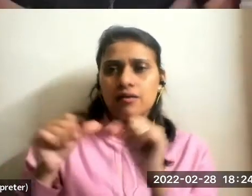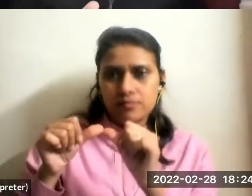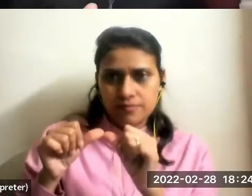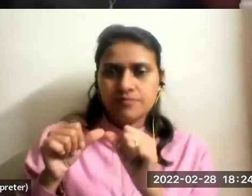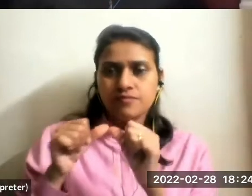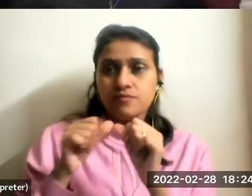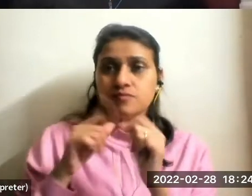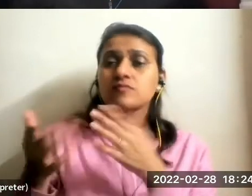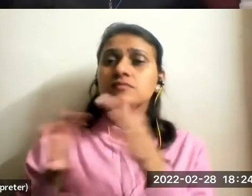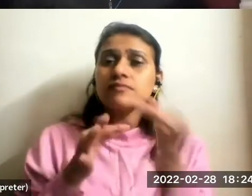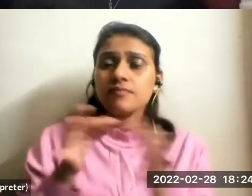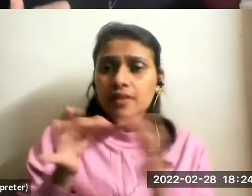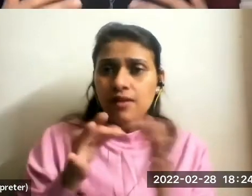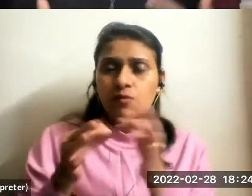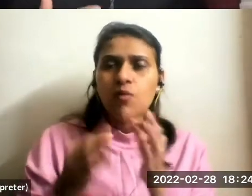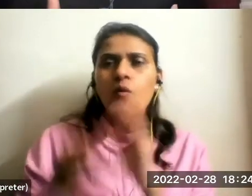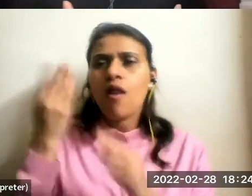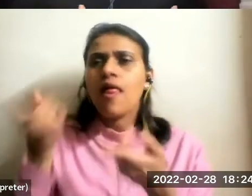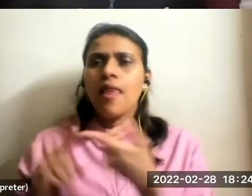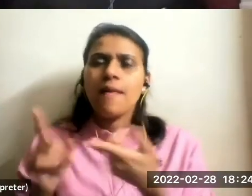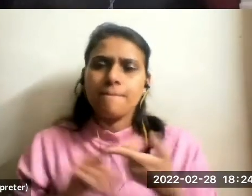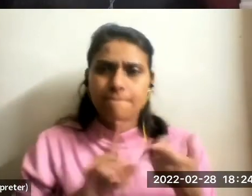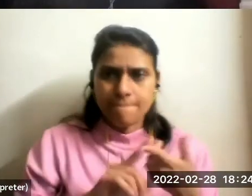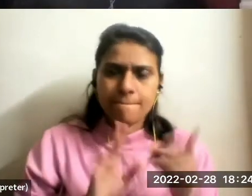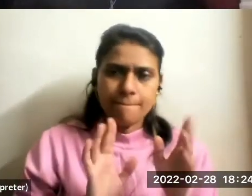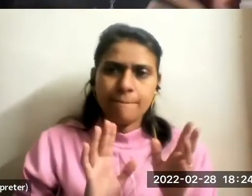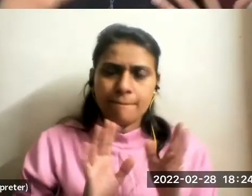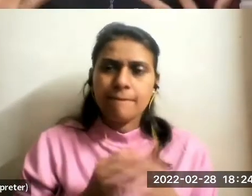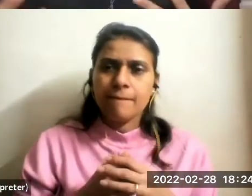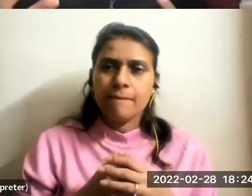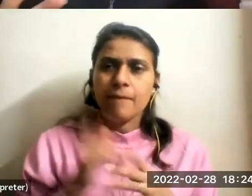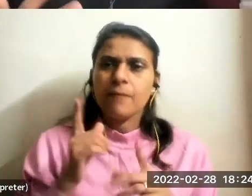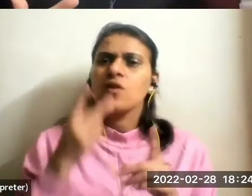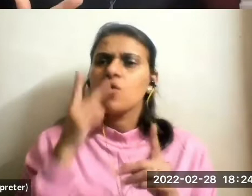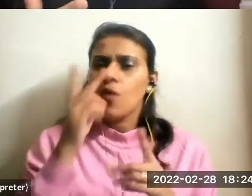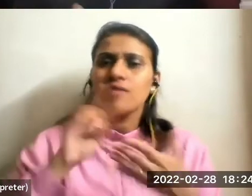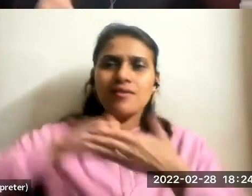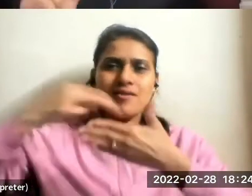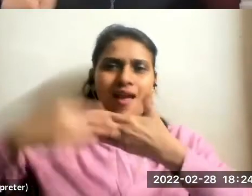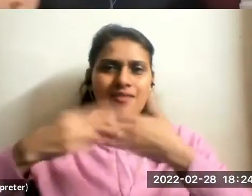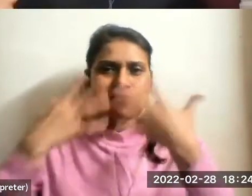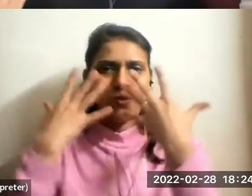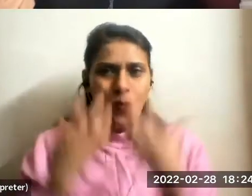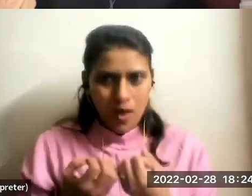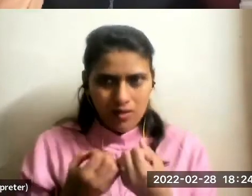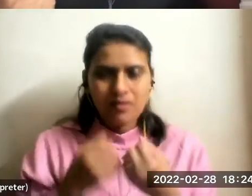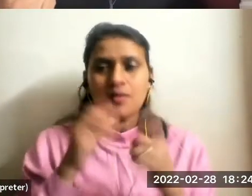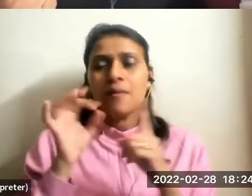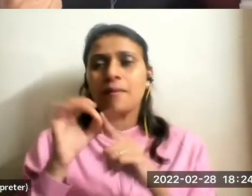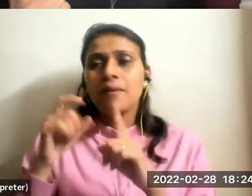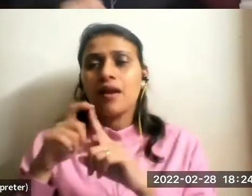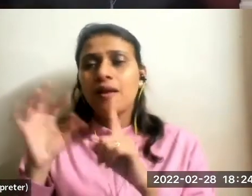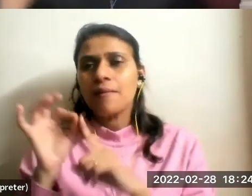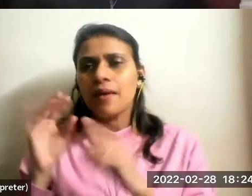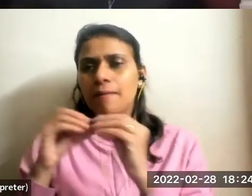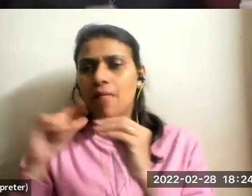clearer explanations of processing that are happening? Yeah. How can individuals receive, say, profile transparency, which is something that the PDP bill actually does do when